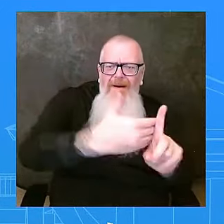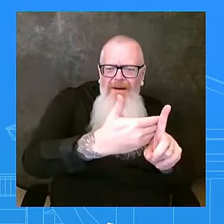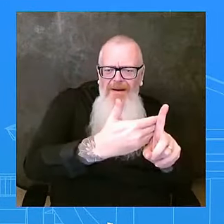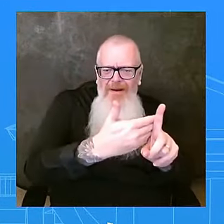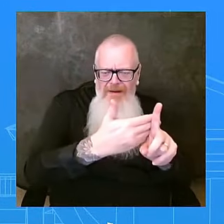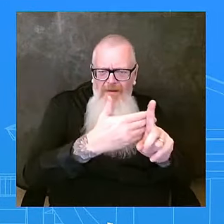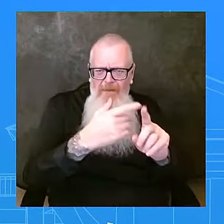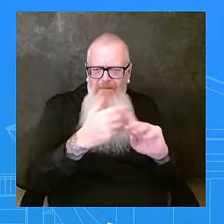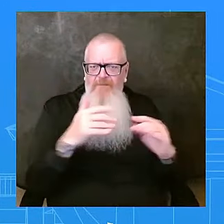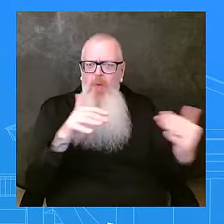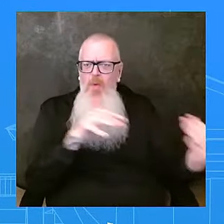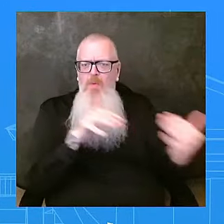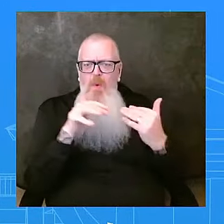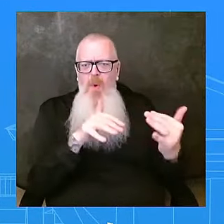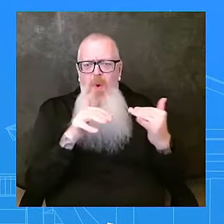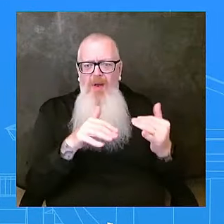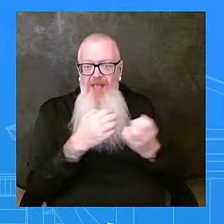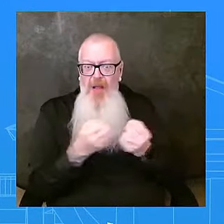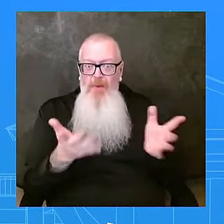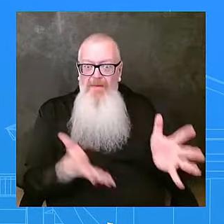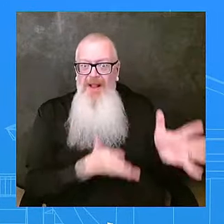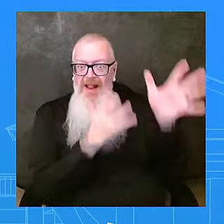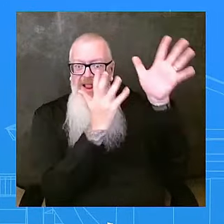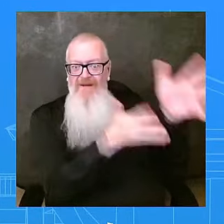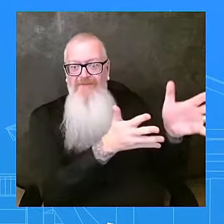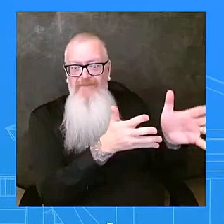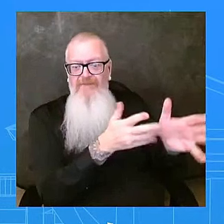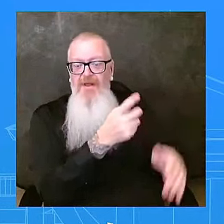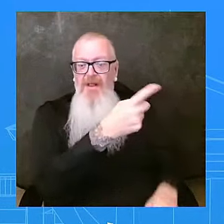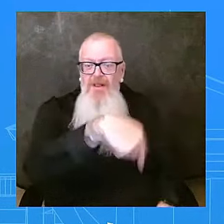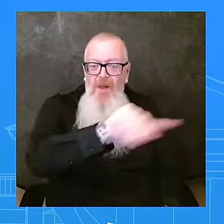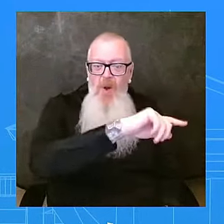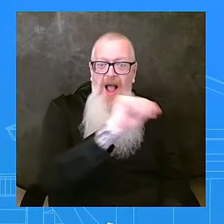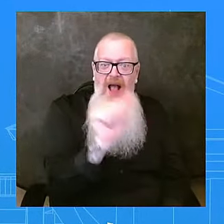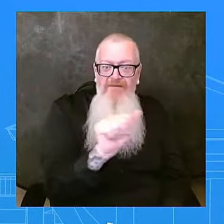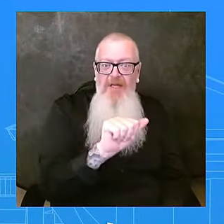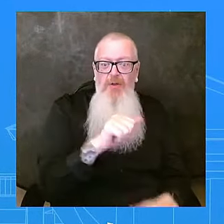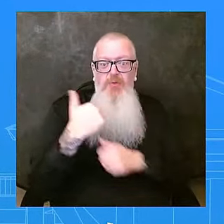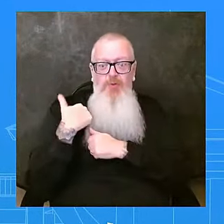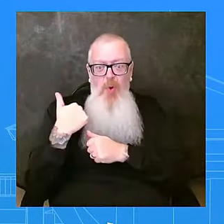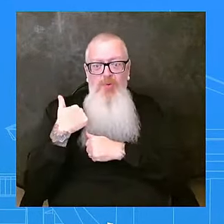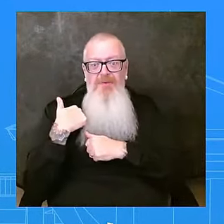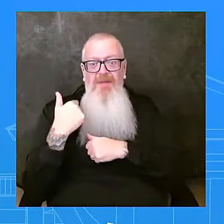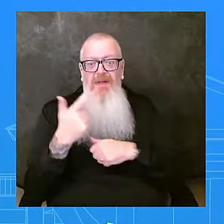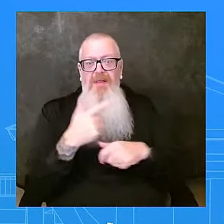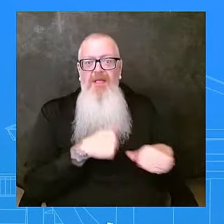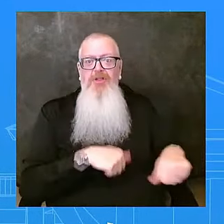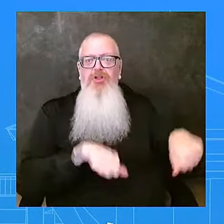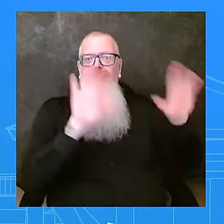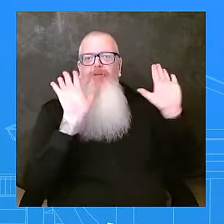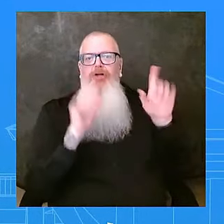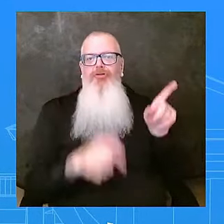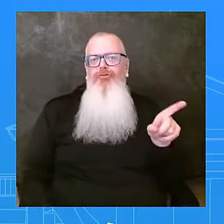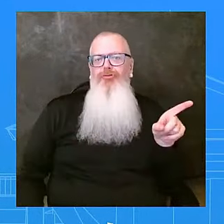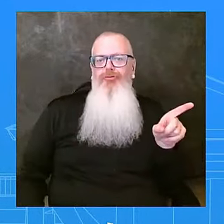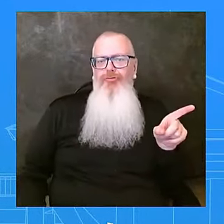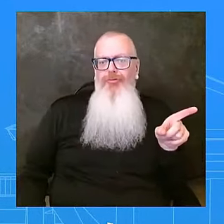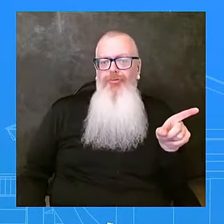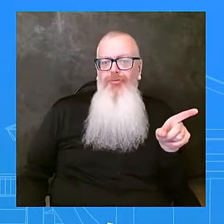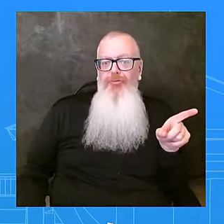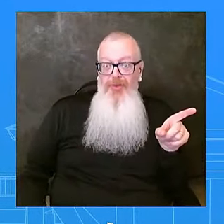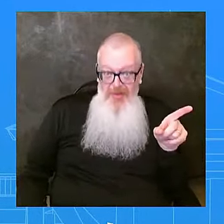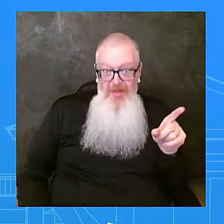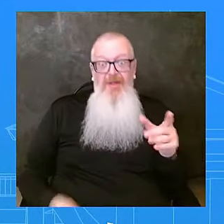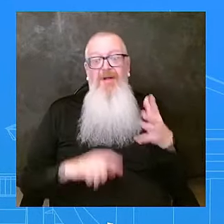was left by those Afghan forces when they surrendered or stopped fighting. And five, there was no deception, lying, or